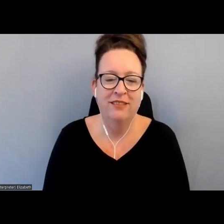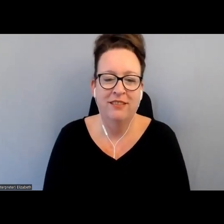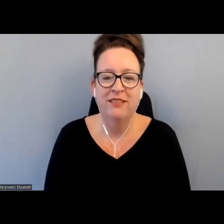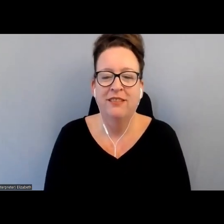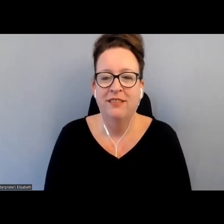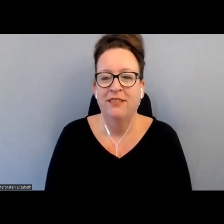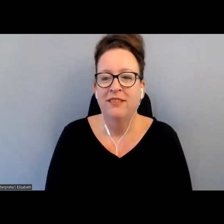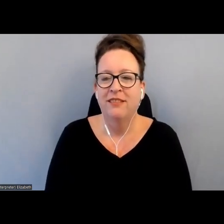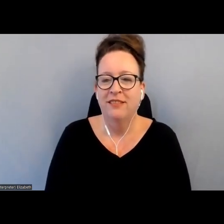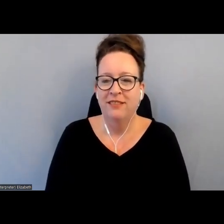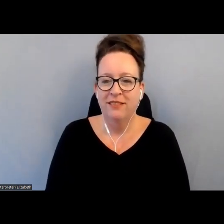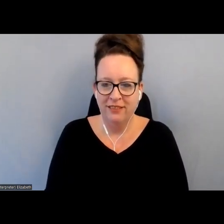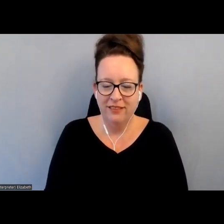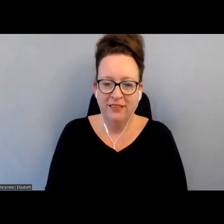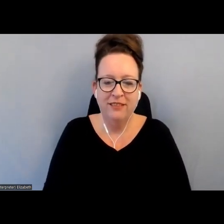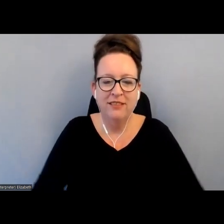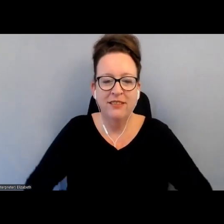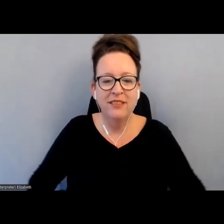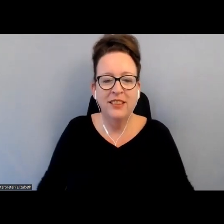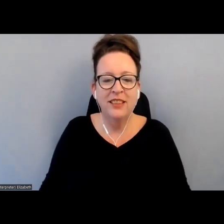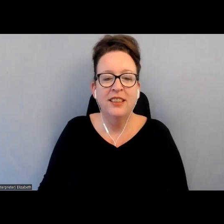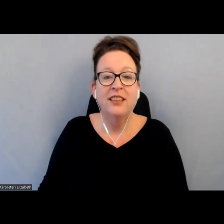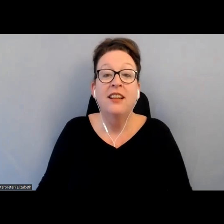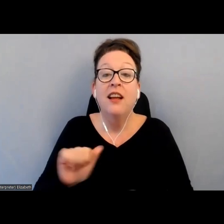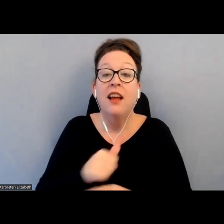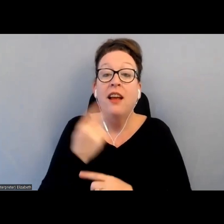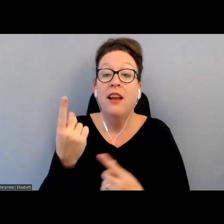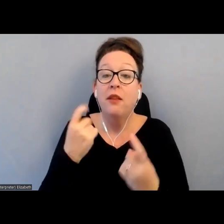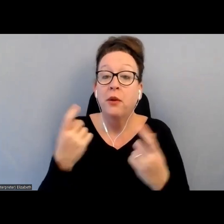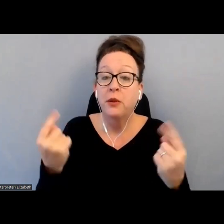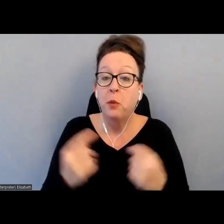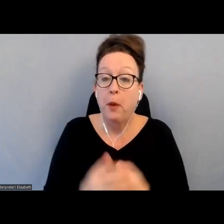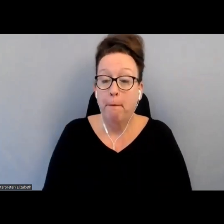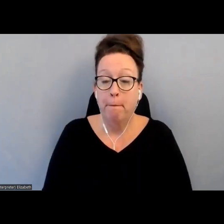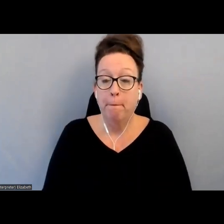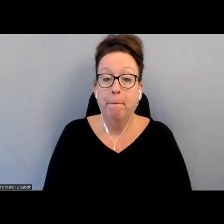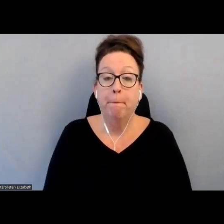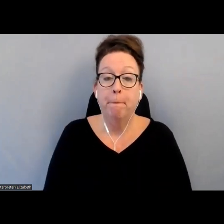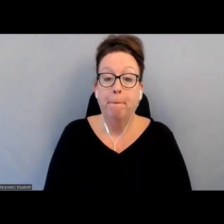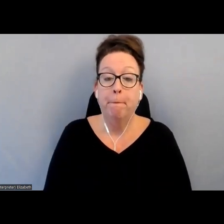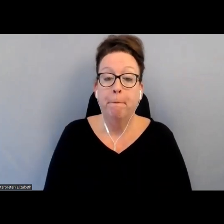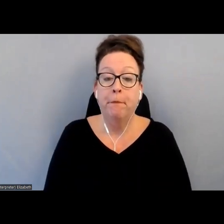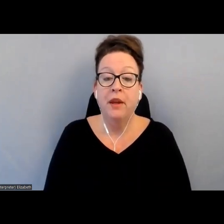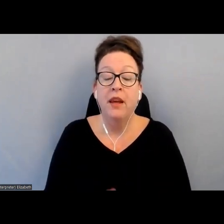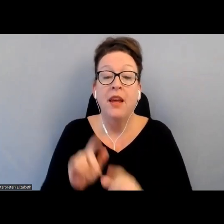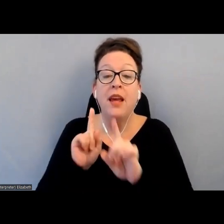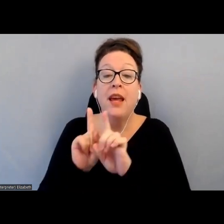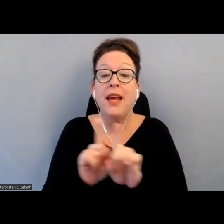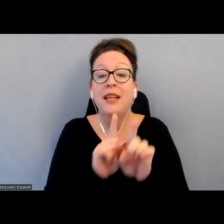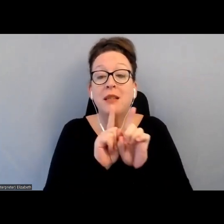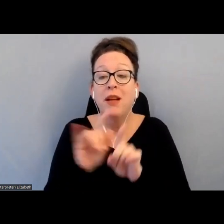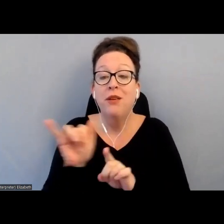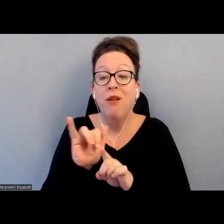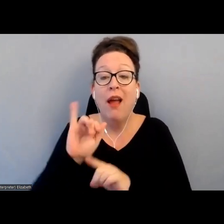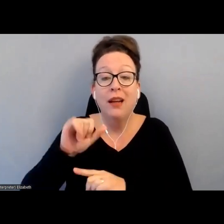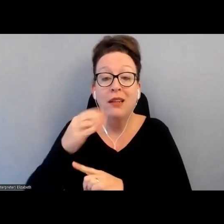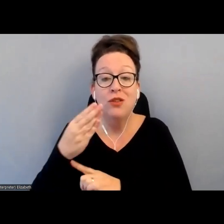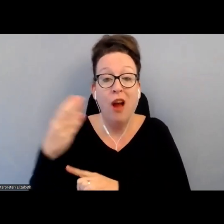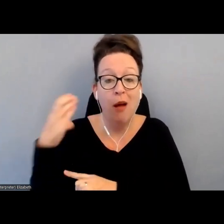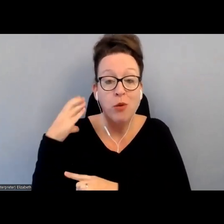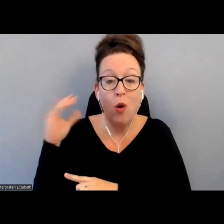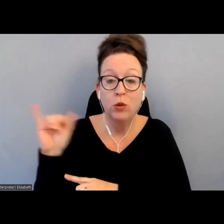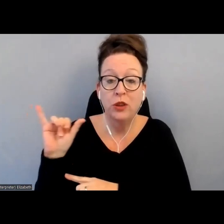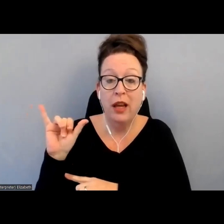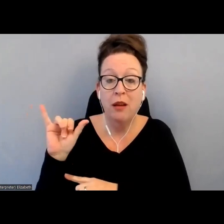Got it. Thank you. Another question. Is a mentor like a job coach?